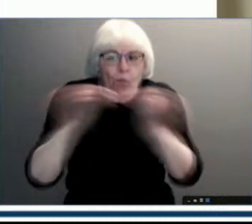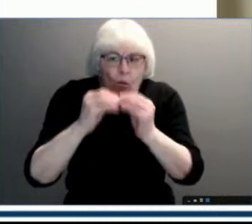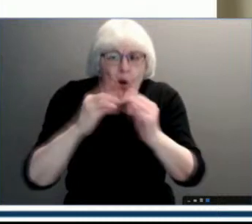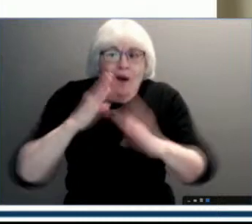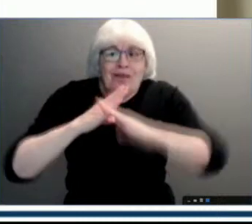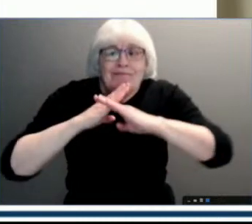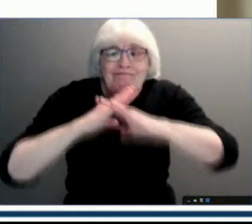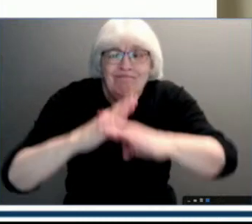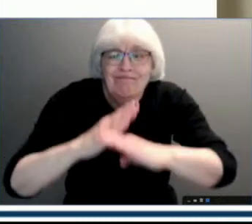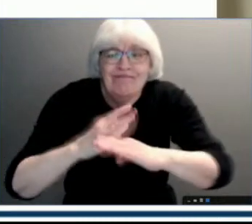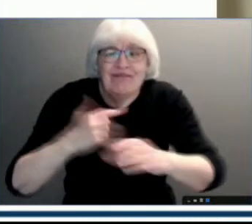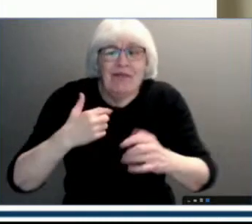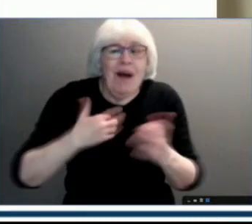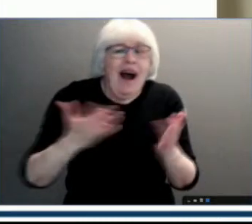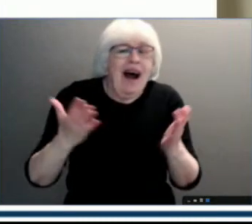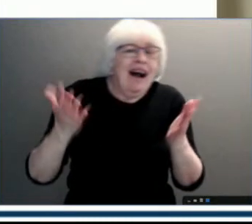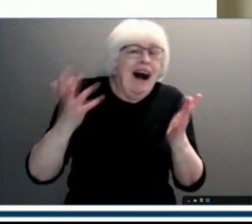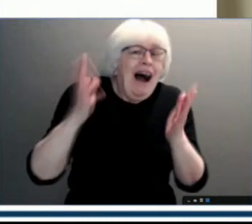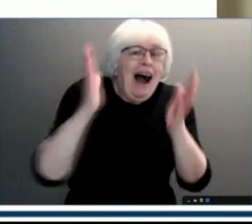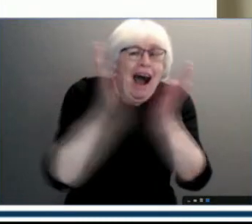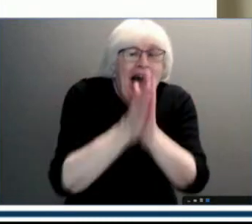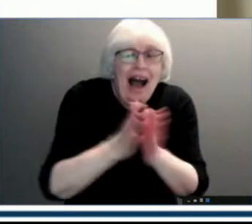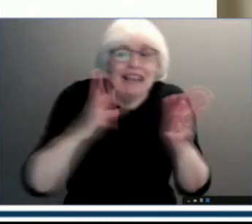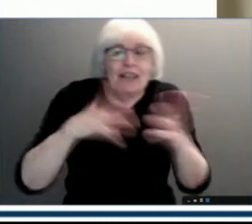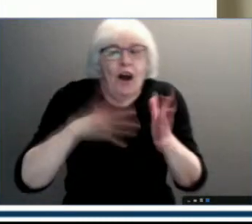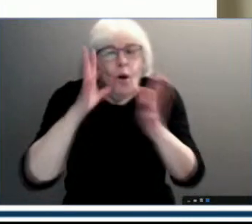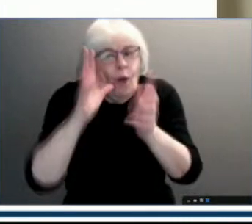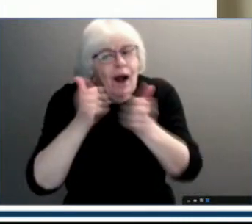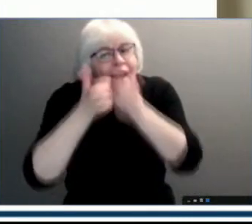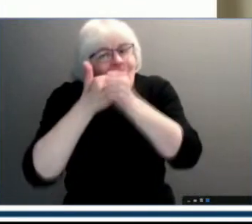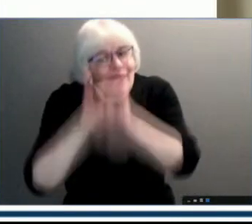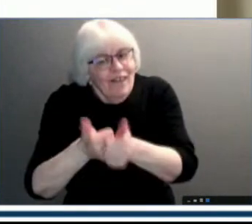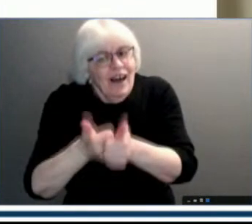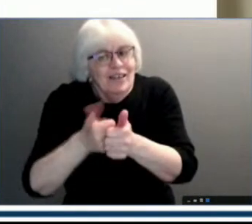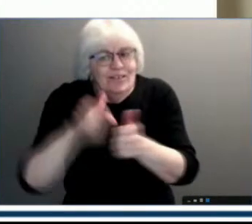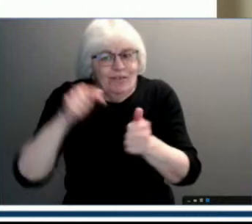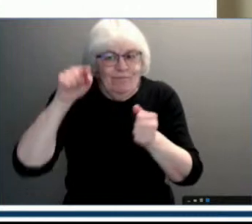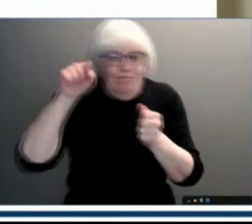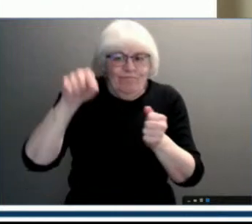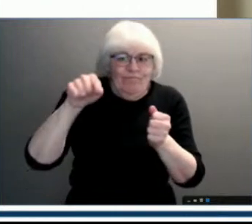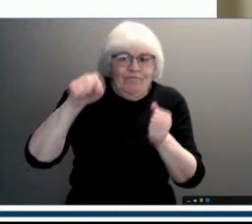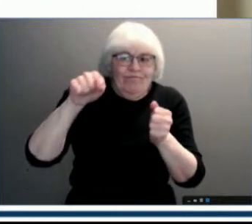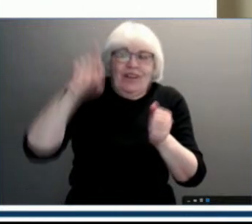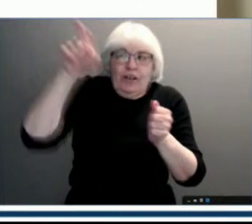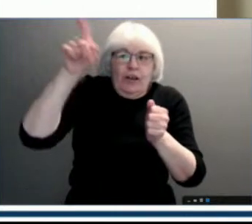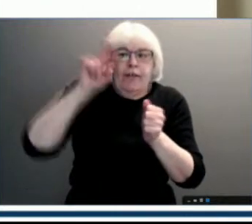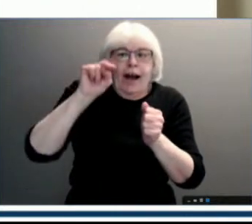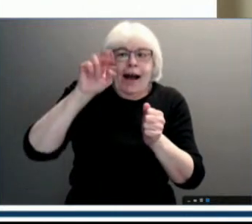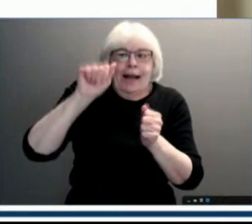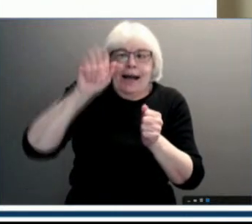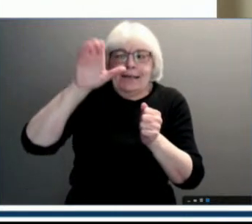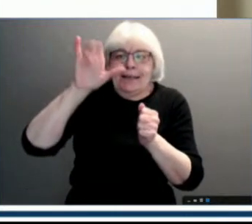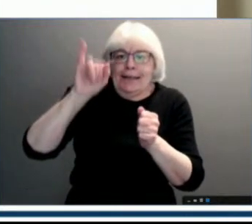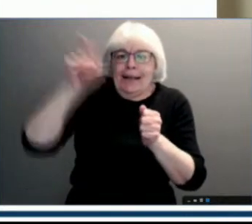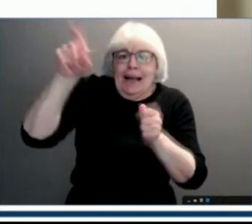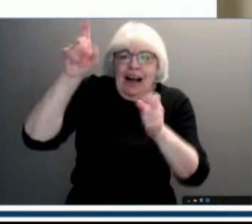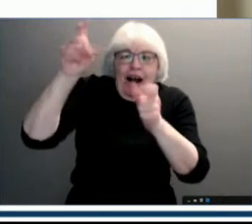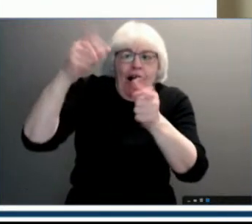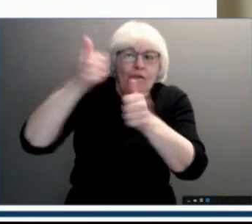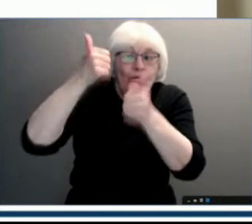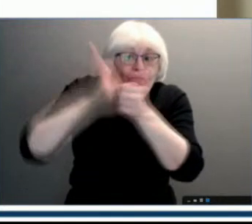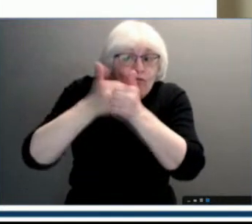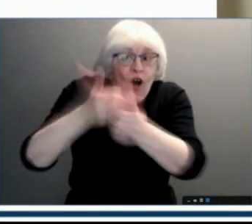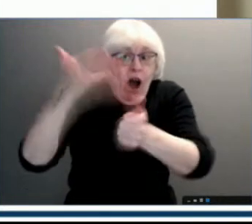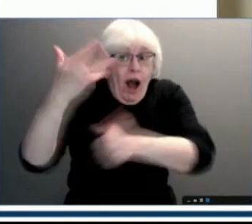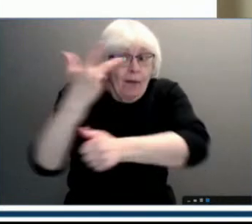sticking with the NACI recommendation that the booster is most effective 6 months after your second dose. We're sticking with NACI on